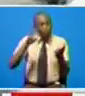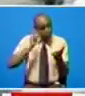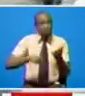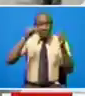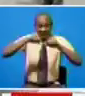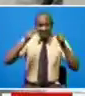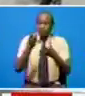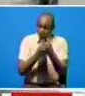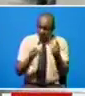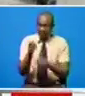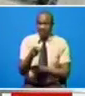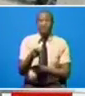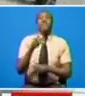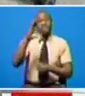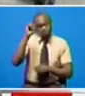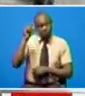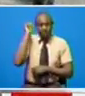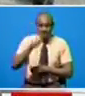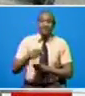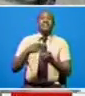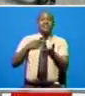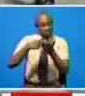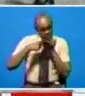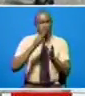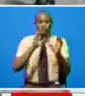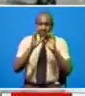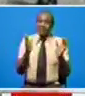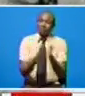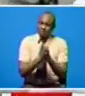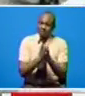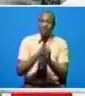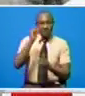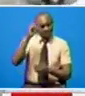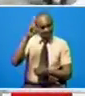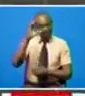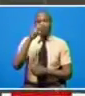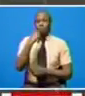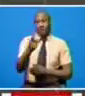parties, that is what the COG is supposed to have communicated to the SRC.